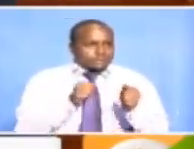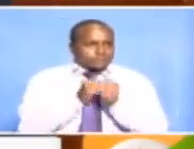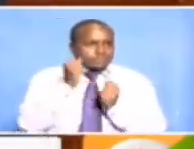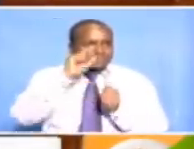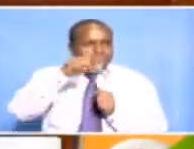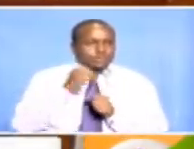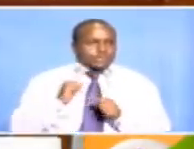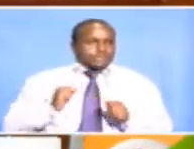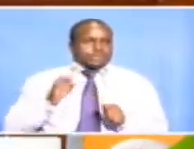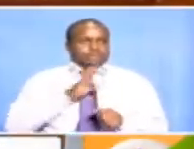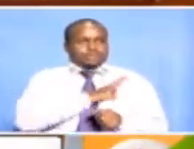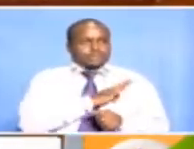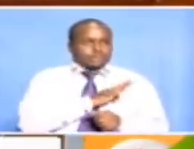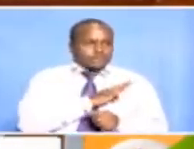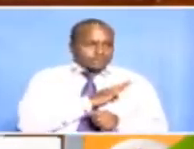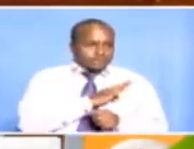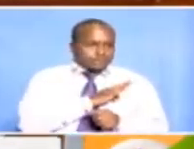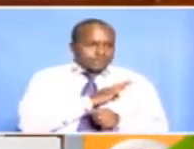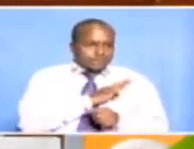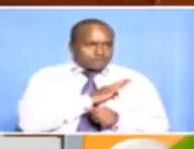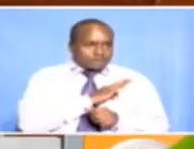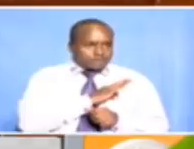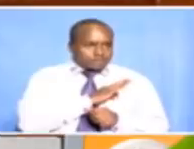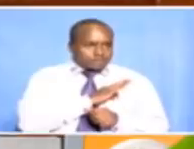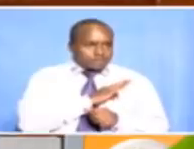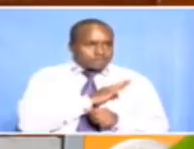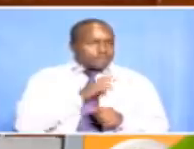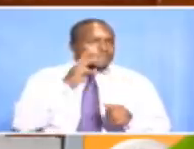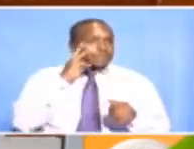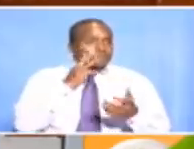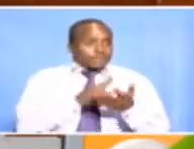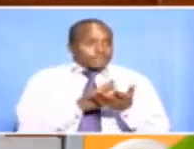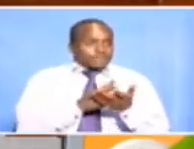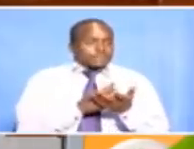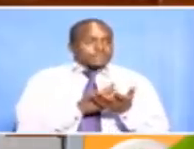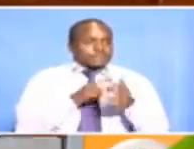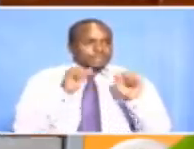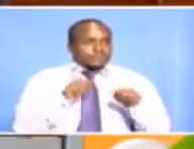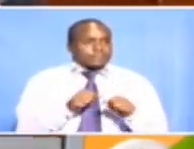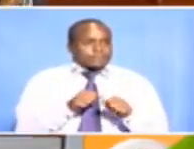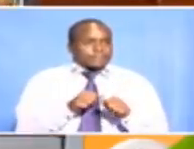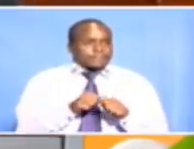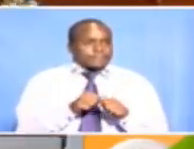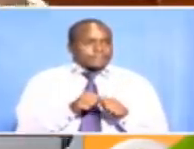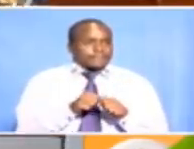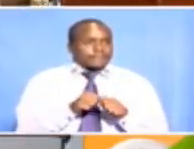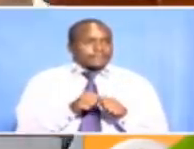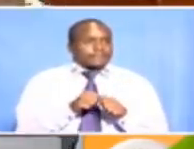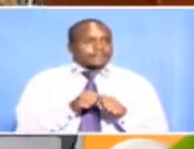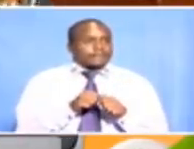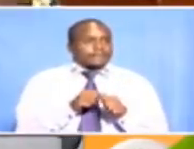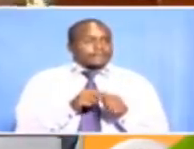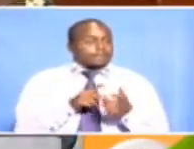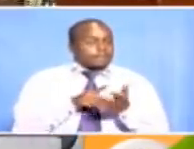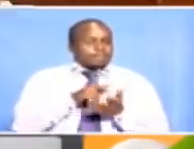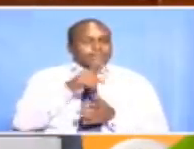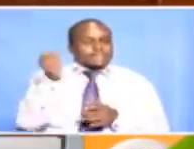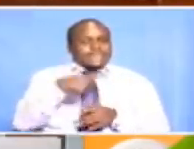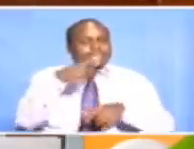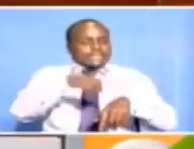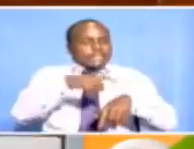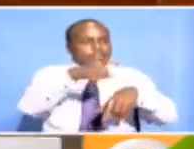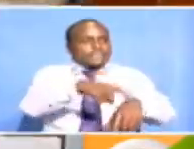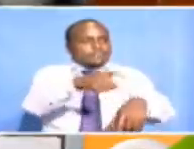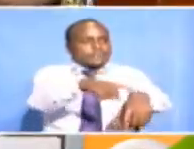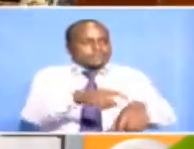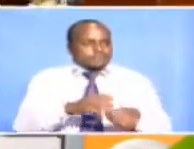staff, they can be with me, witness, they can attest to this if they're listening to me. Sija delay kulipa salaries is a 15,000 staff. I pay them